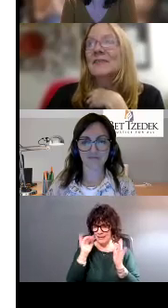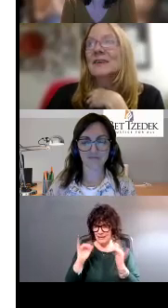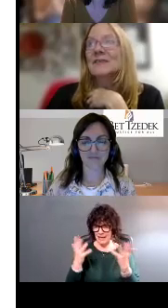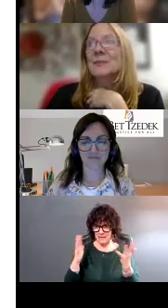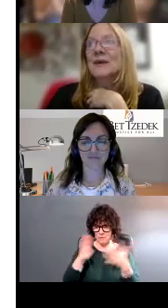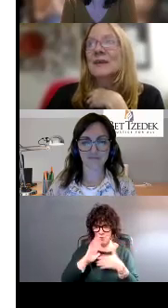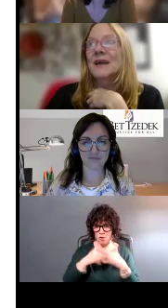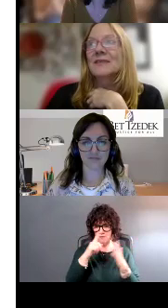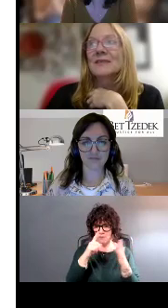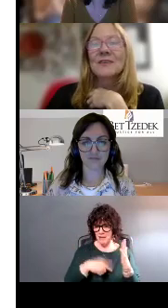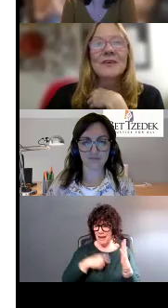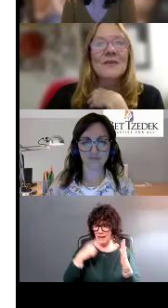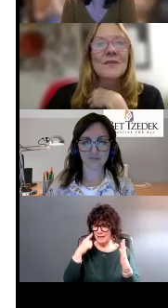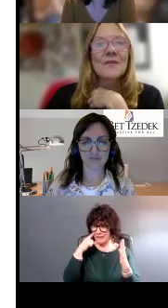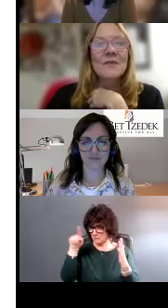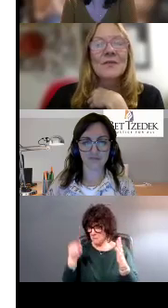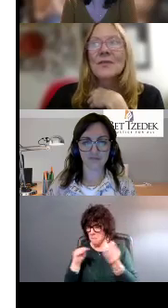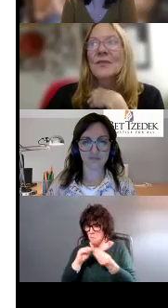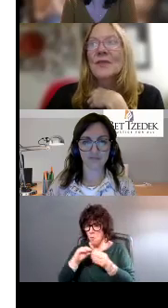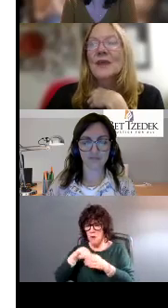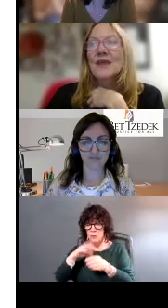that has actually been answered.